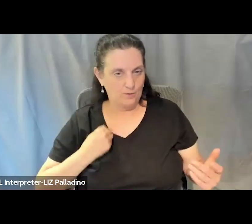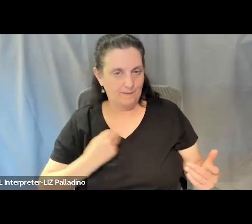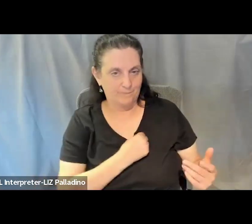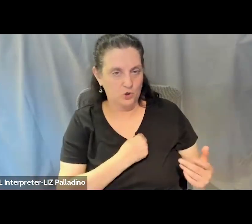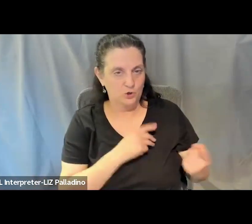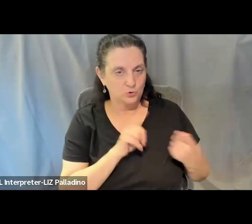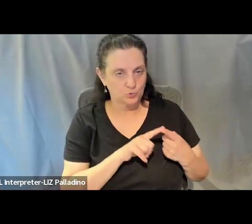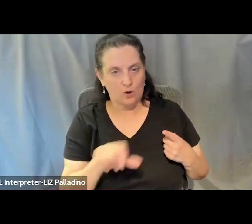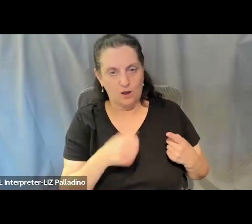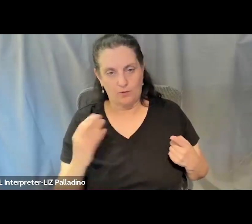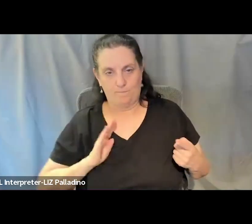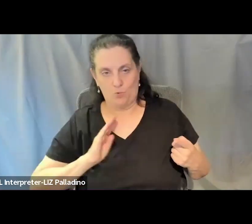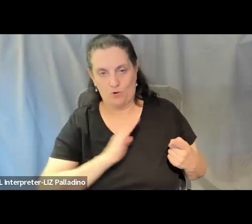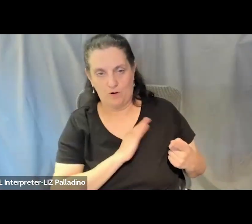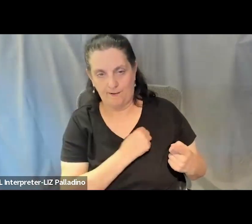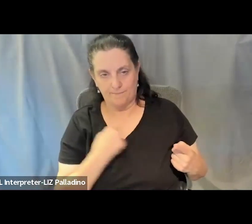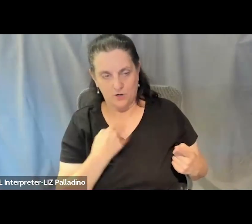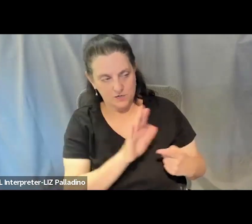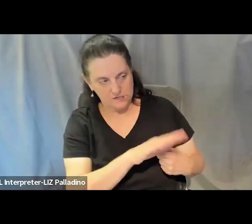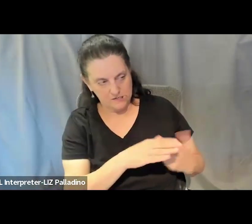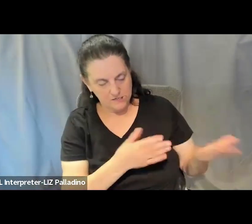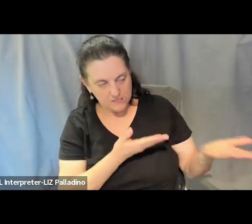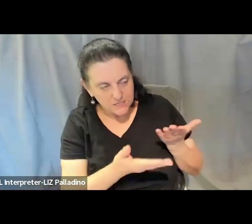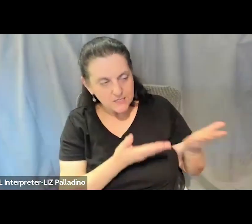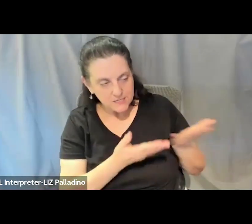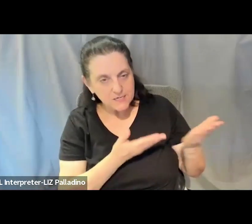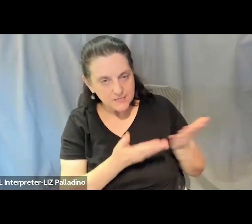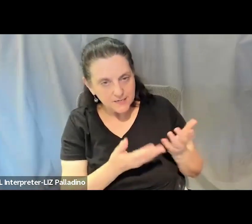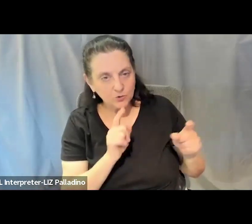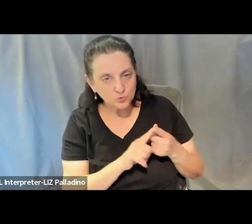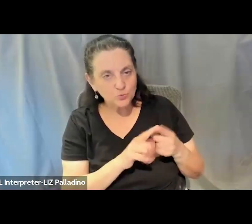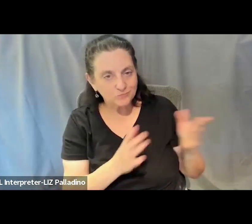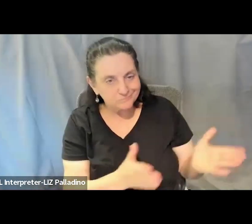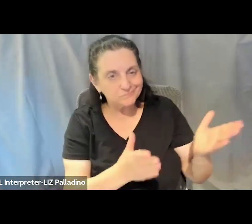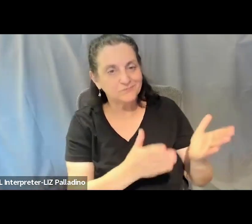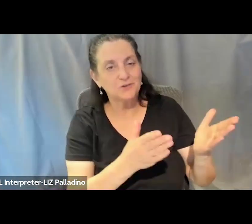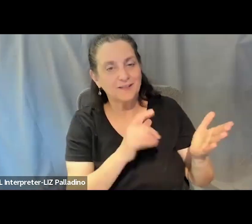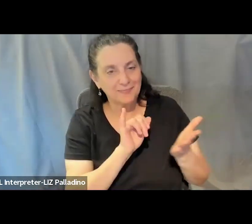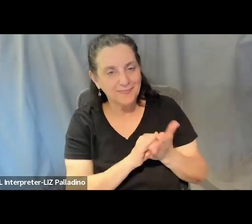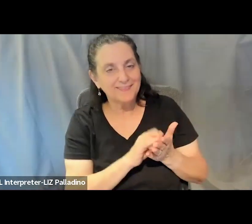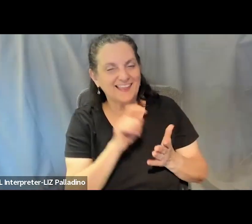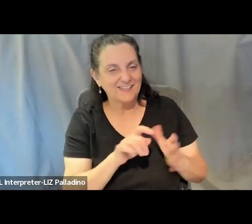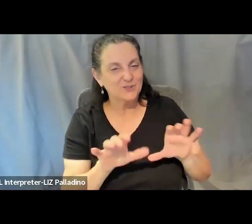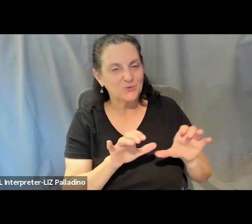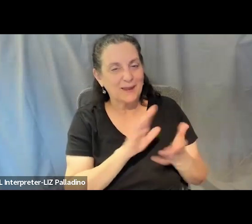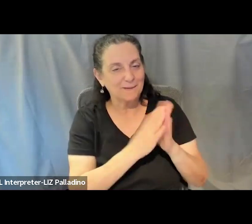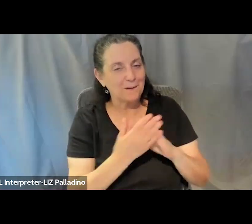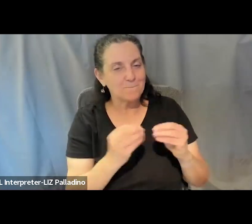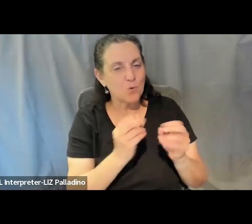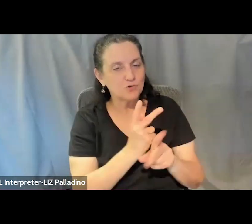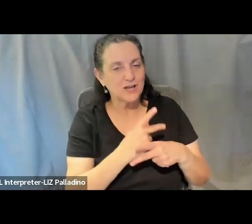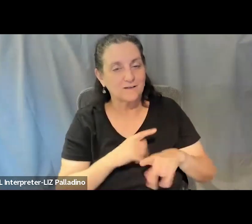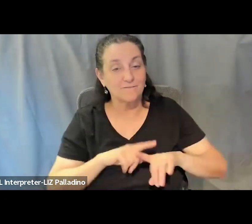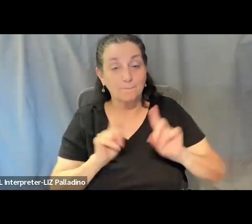that person forward into a more productive um, space. But I think the broader idea